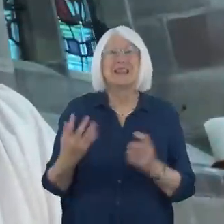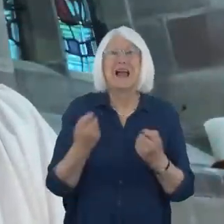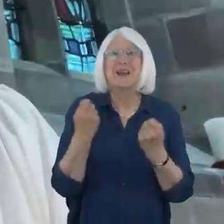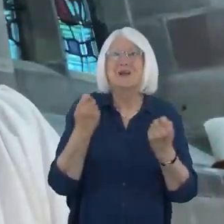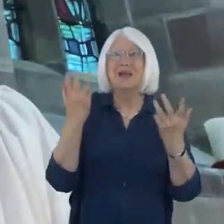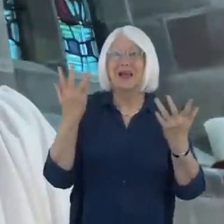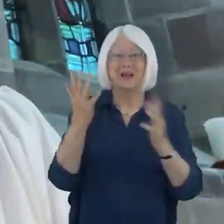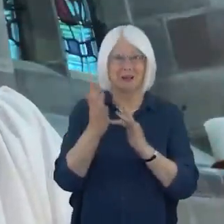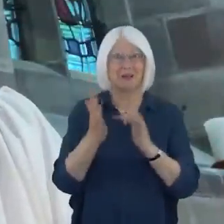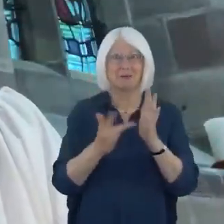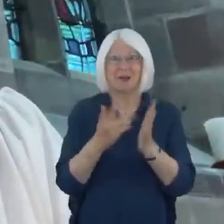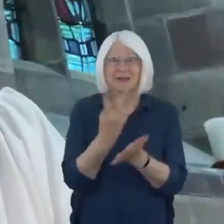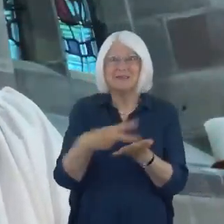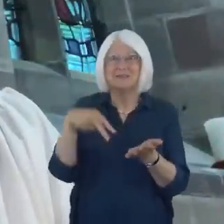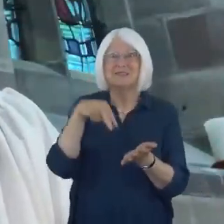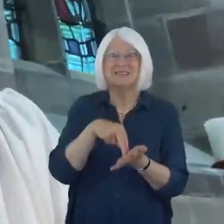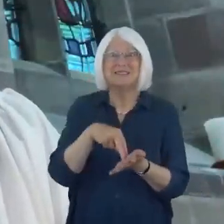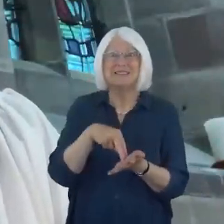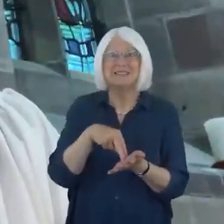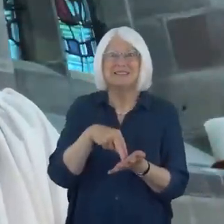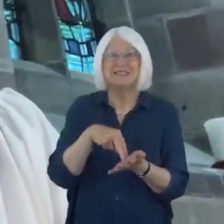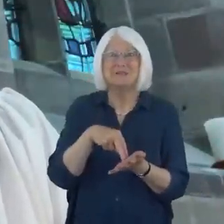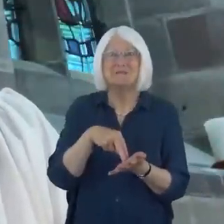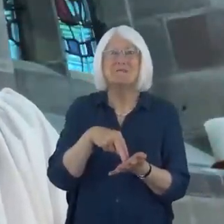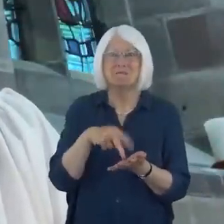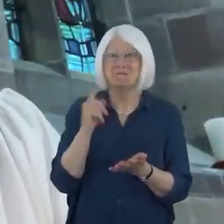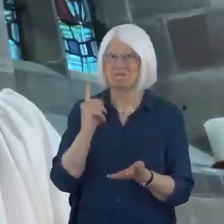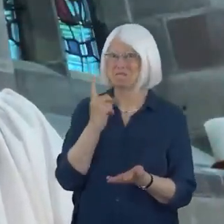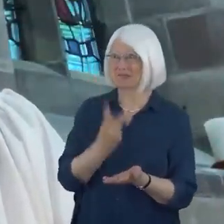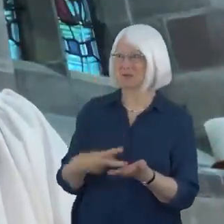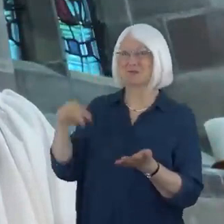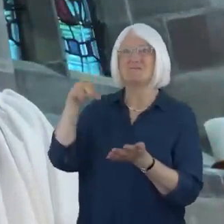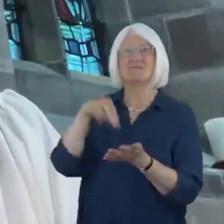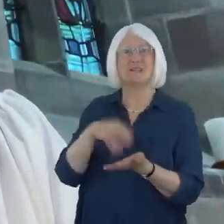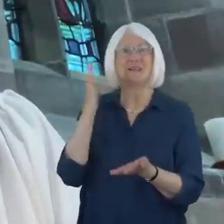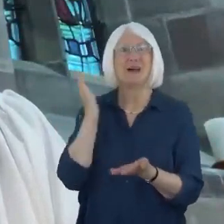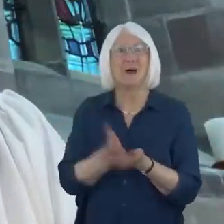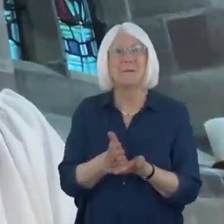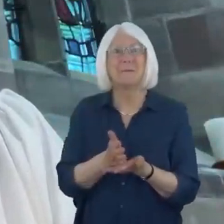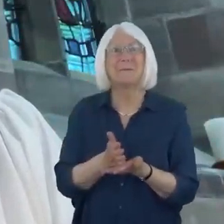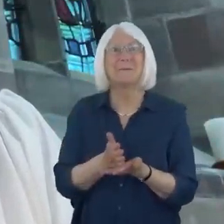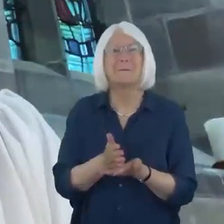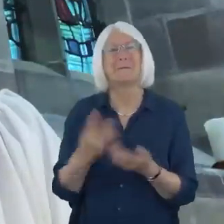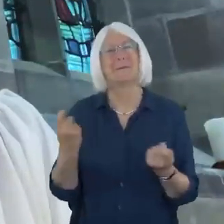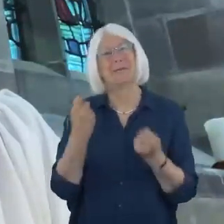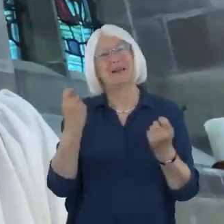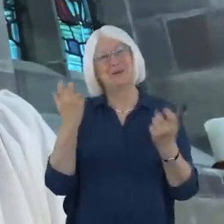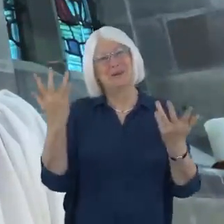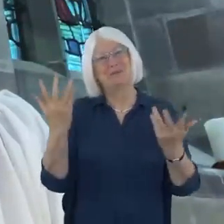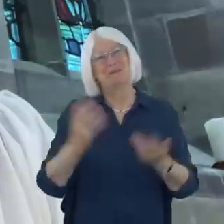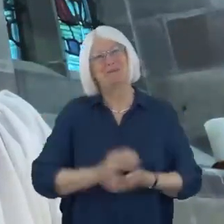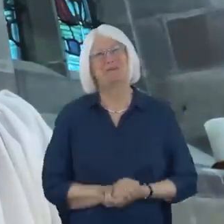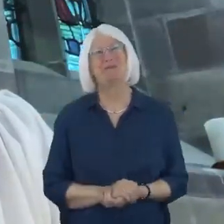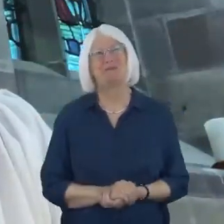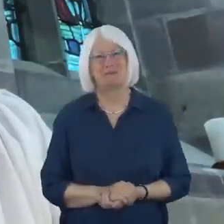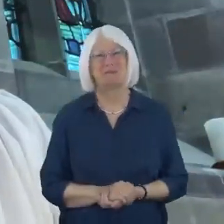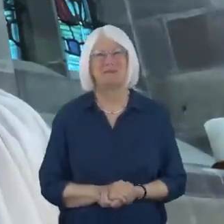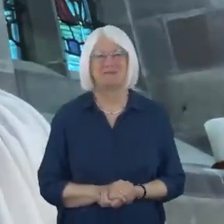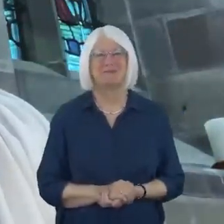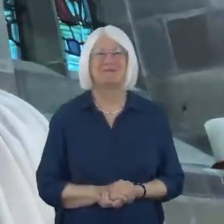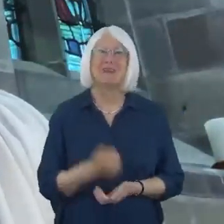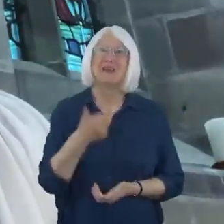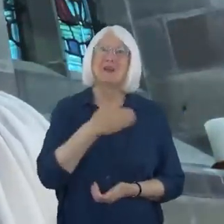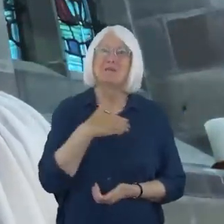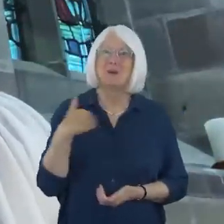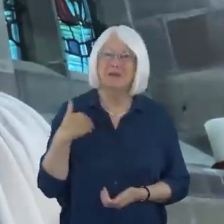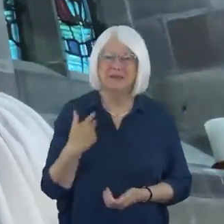Hallelujah! Christ is risen. He is risen indeed. Alleluia. Good